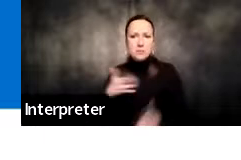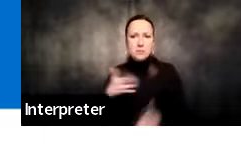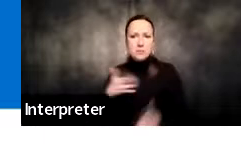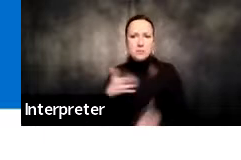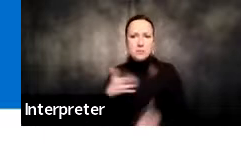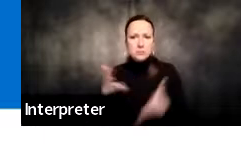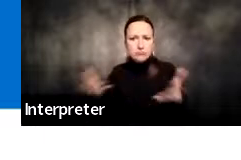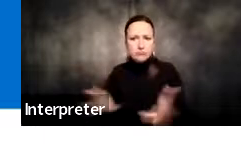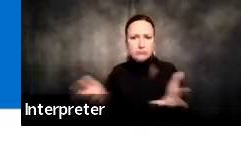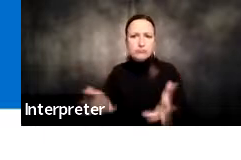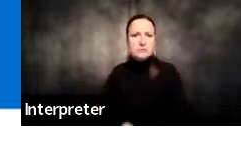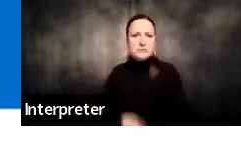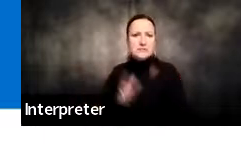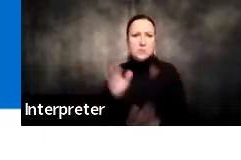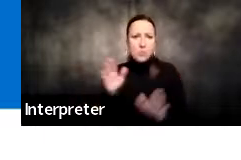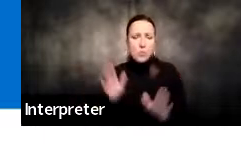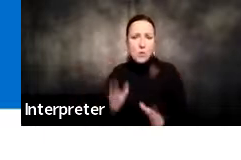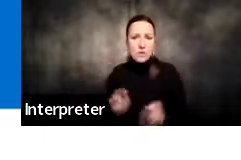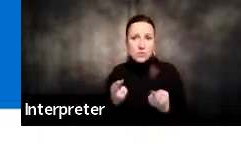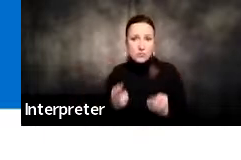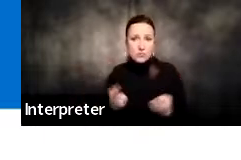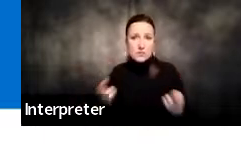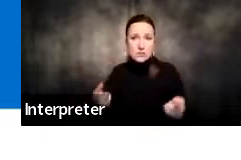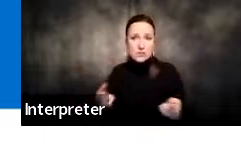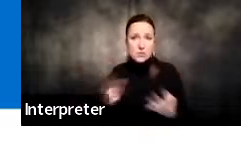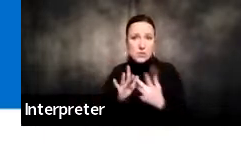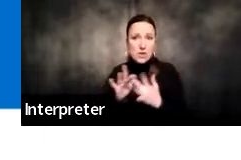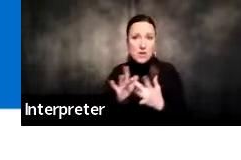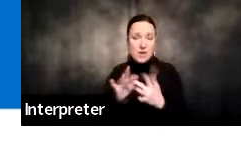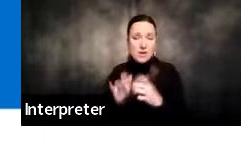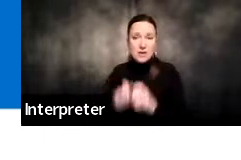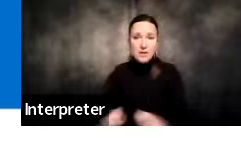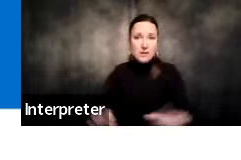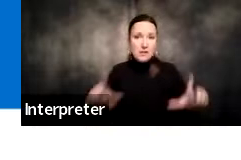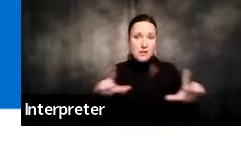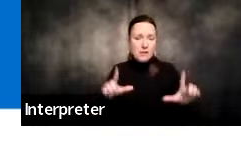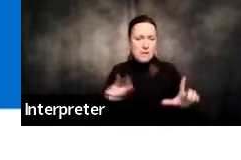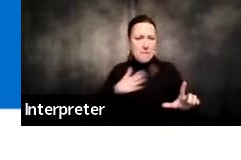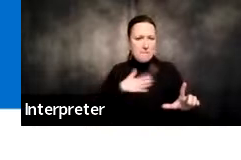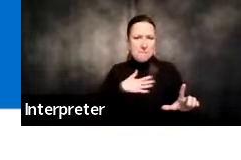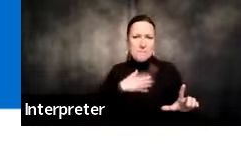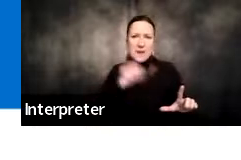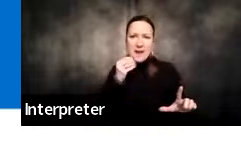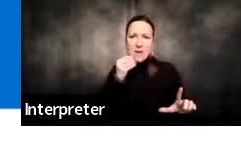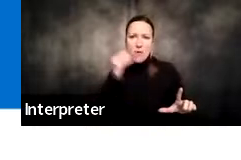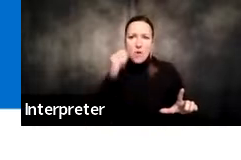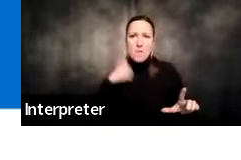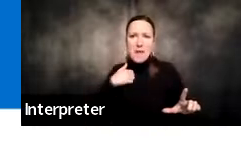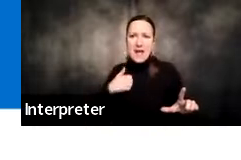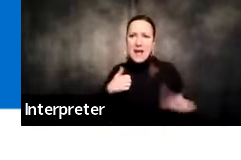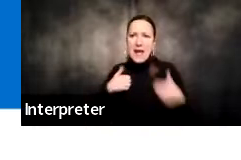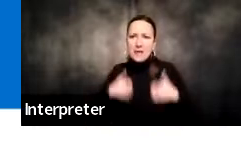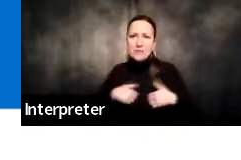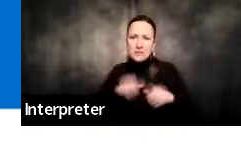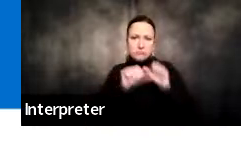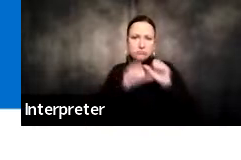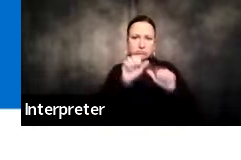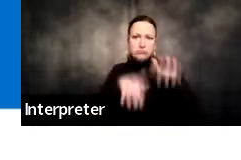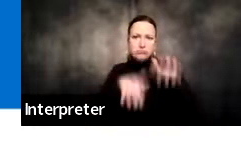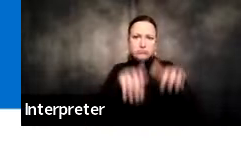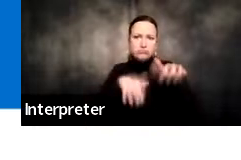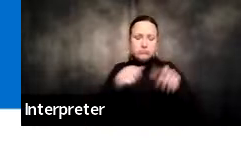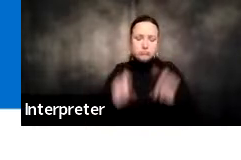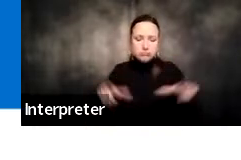great resource online where you can check to see if your property is known to have a lead service pipe, and then if